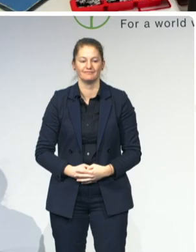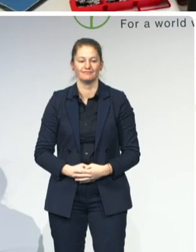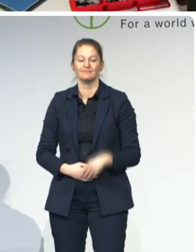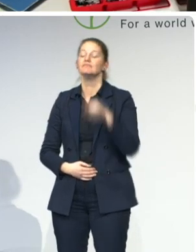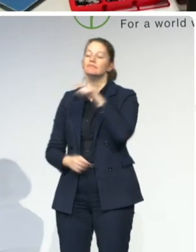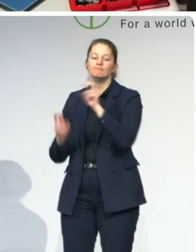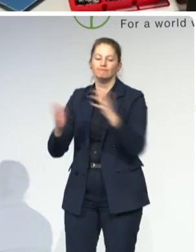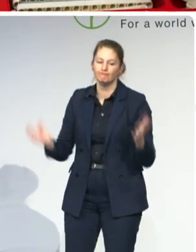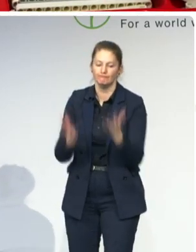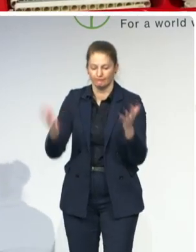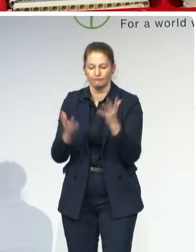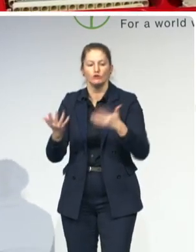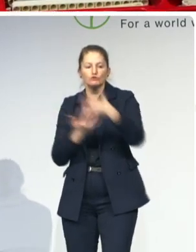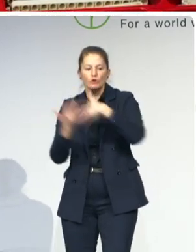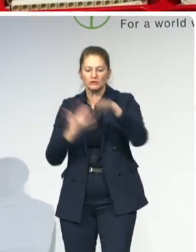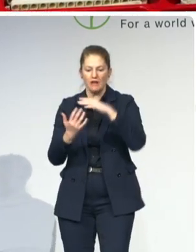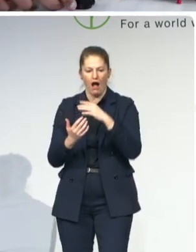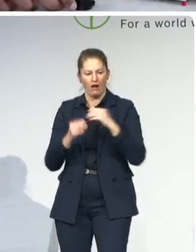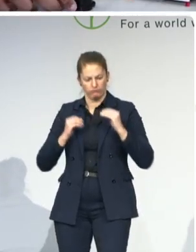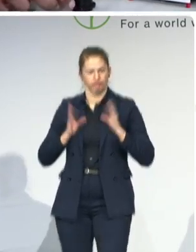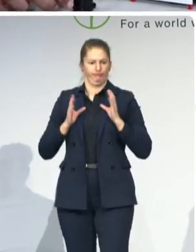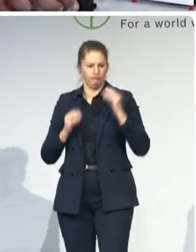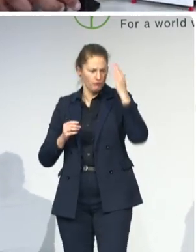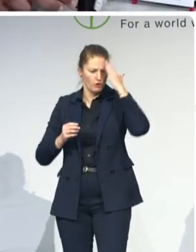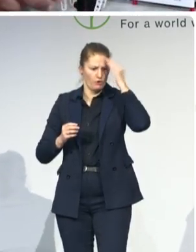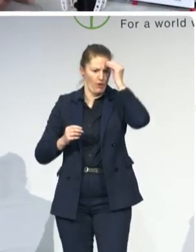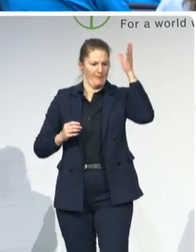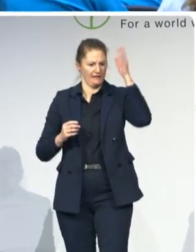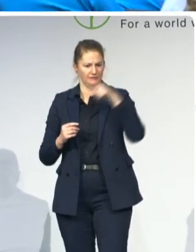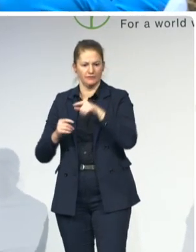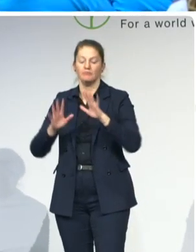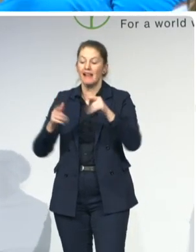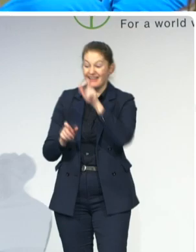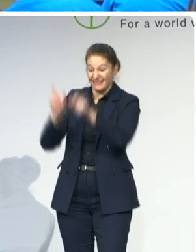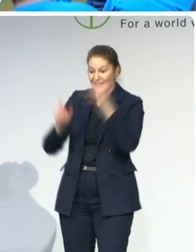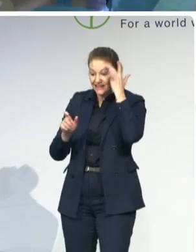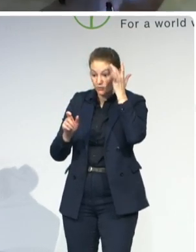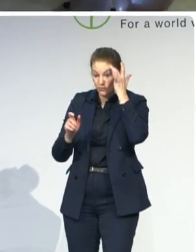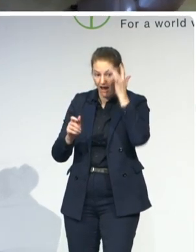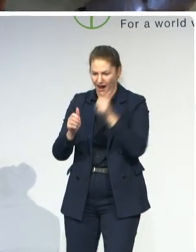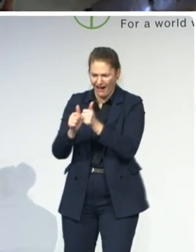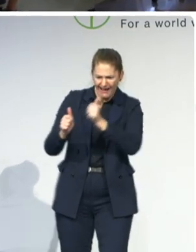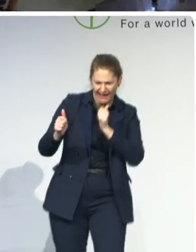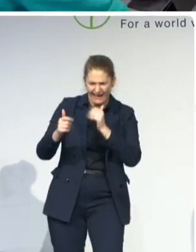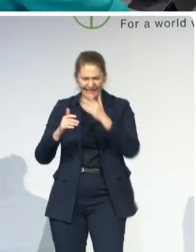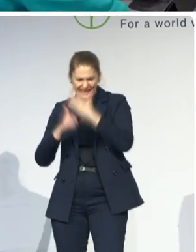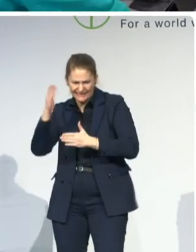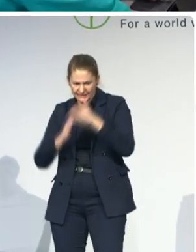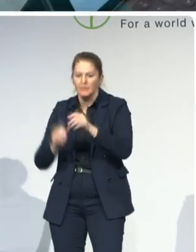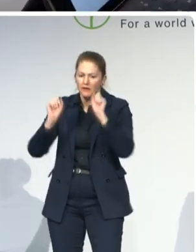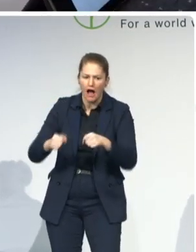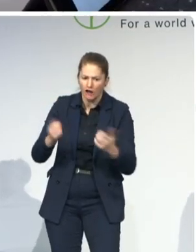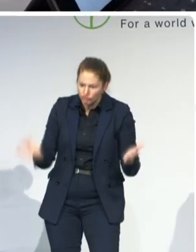VAST, gives students with intellectual and developmental disabilities the option of continuing their